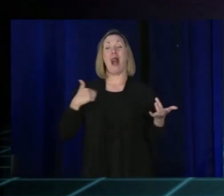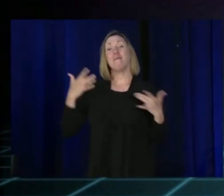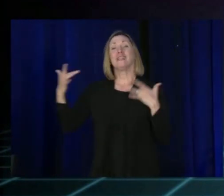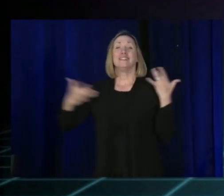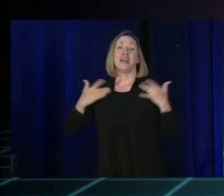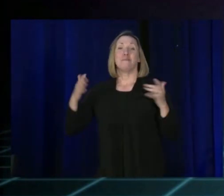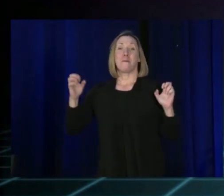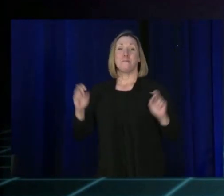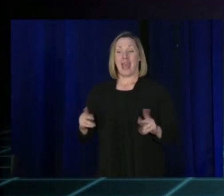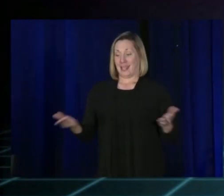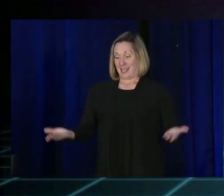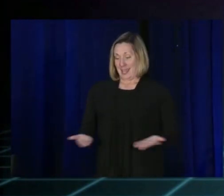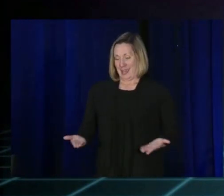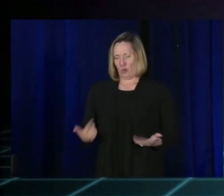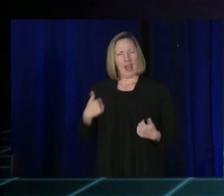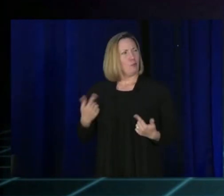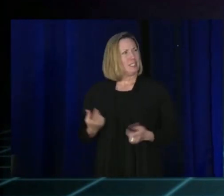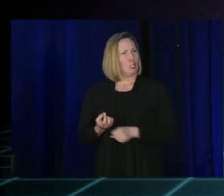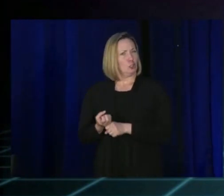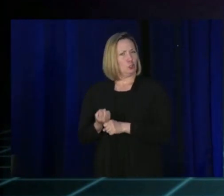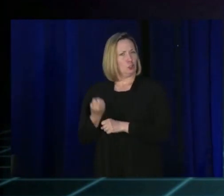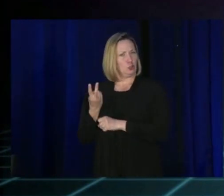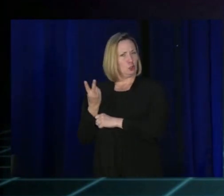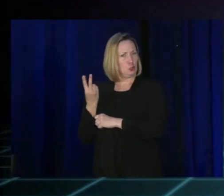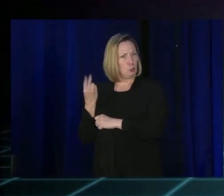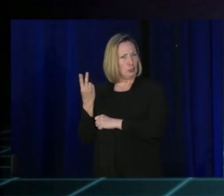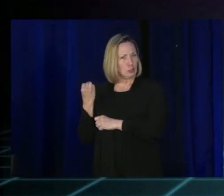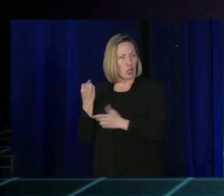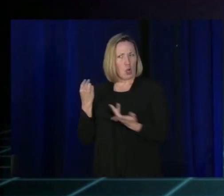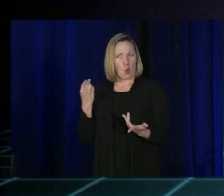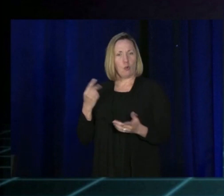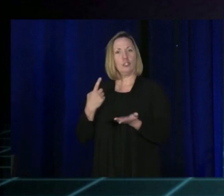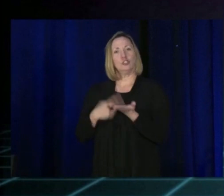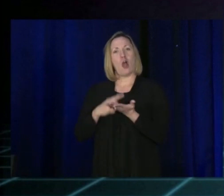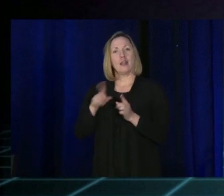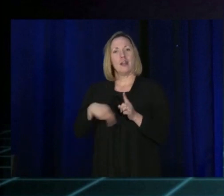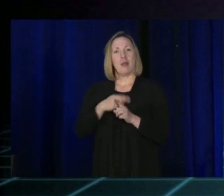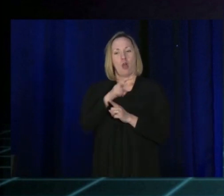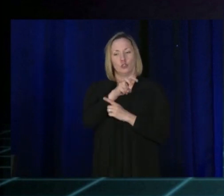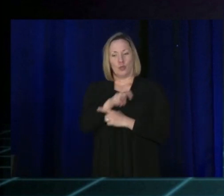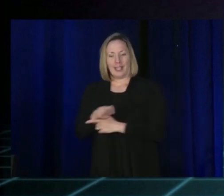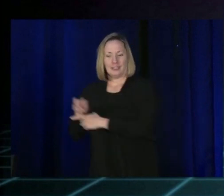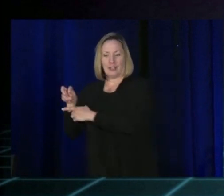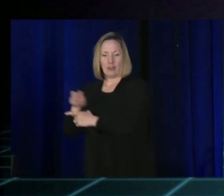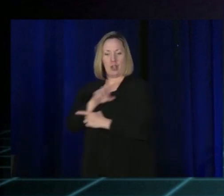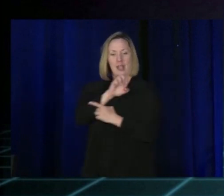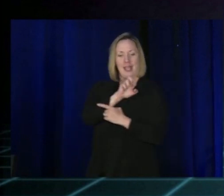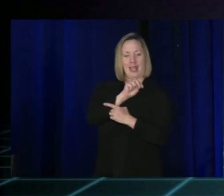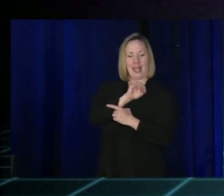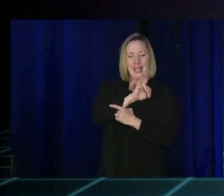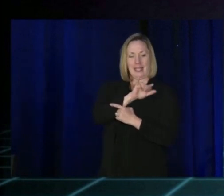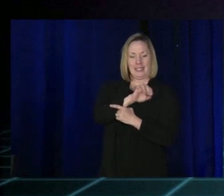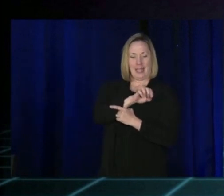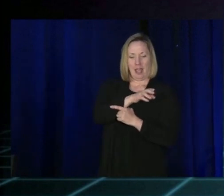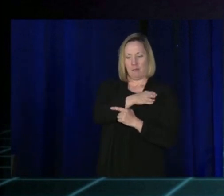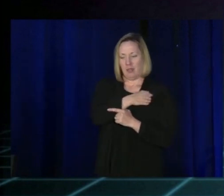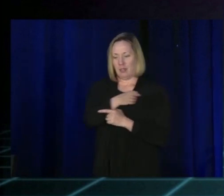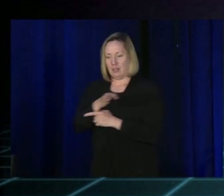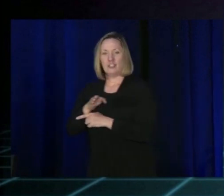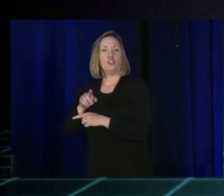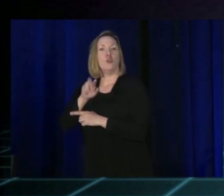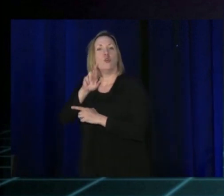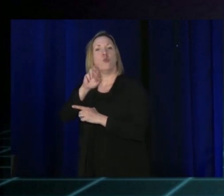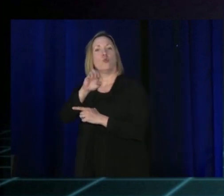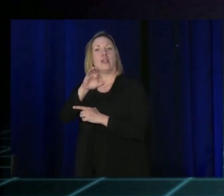back here. I was here 2 years ago talking about transitioning from Enzyme over to React testing